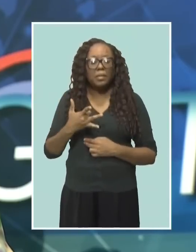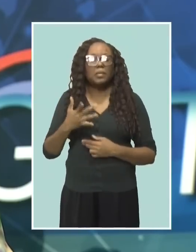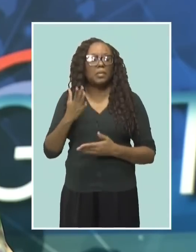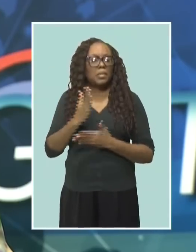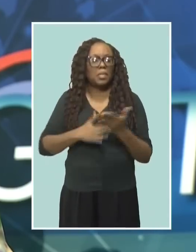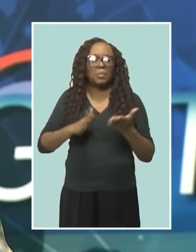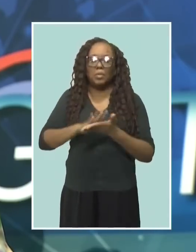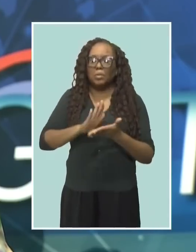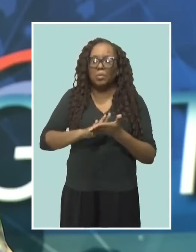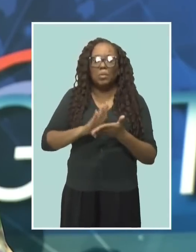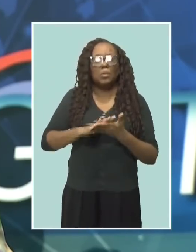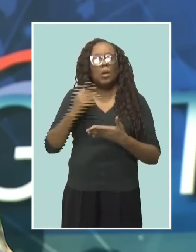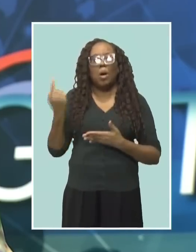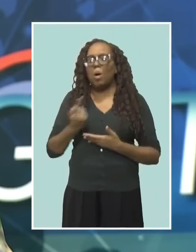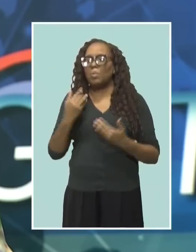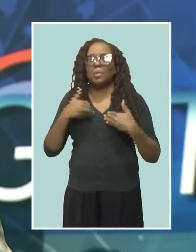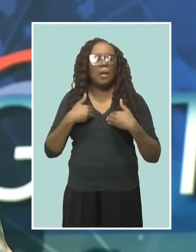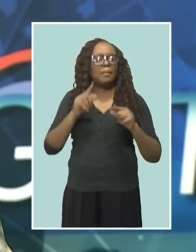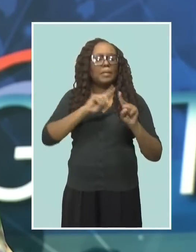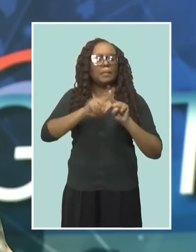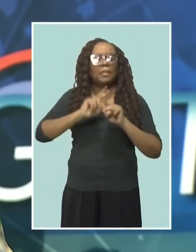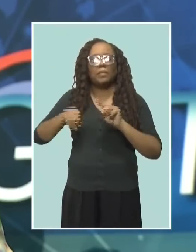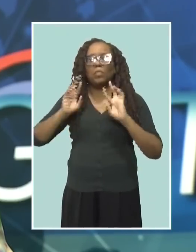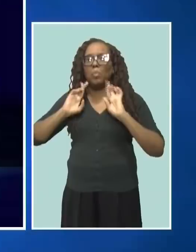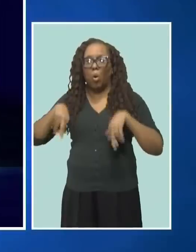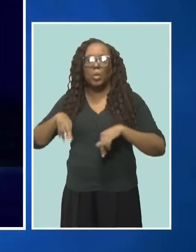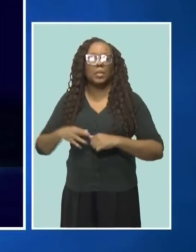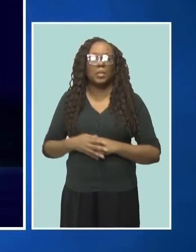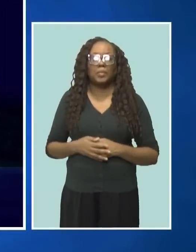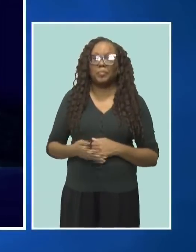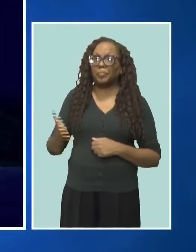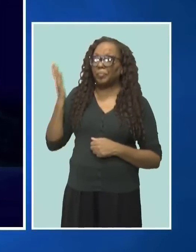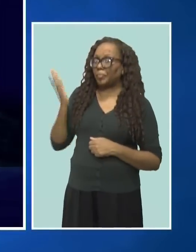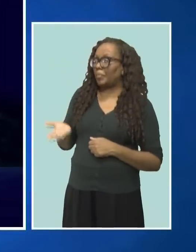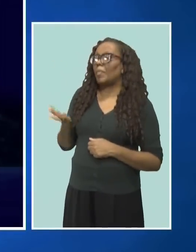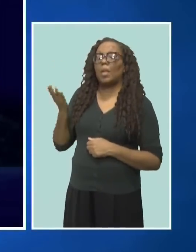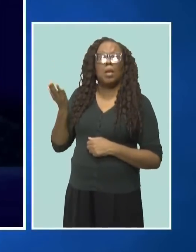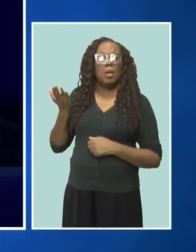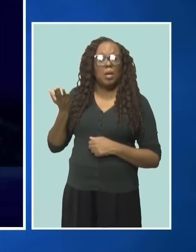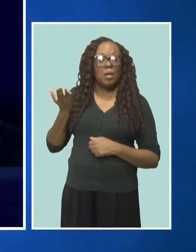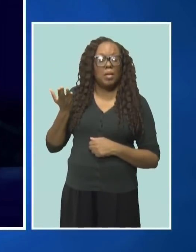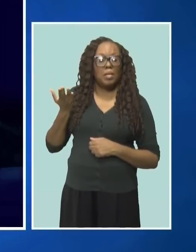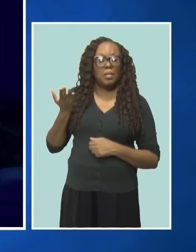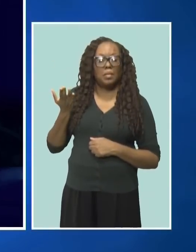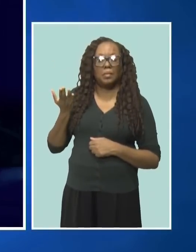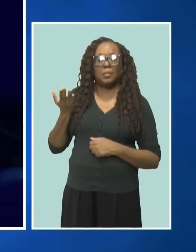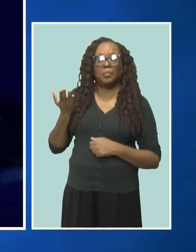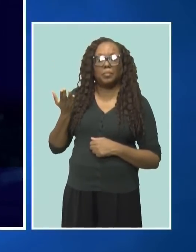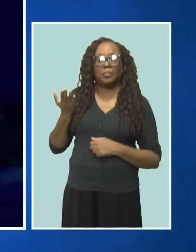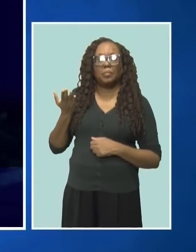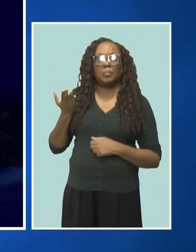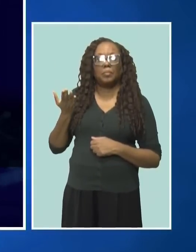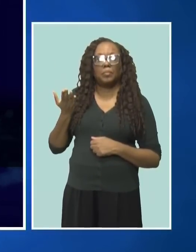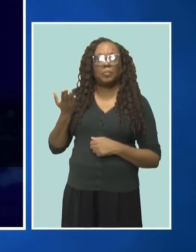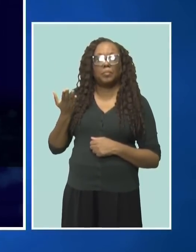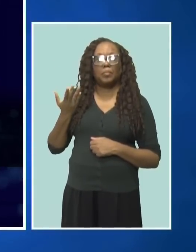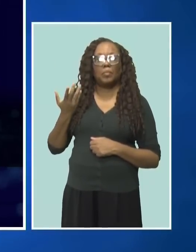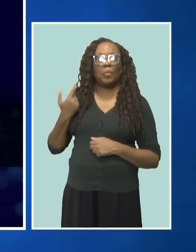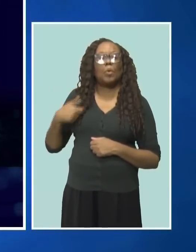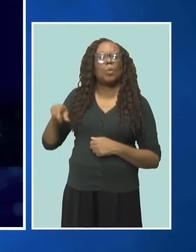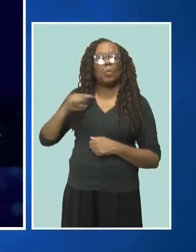queries, including at schools. In relation to the query to indicate